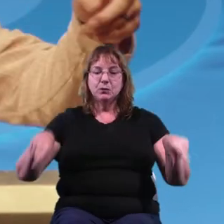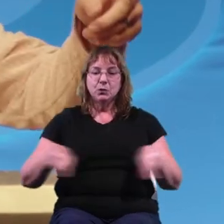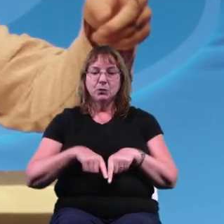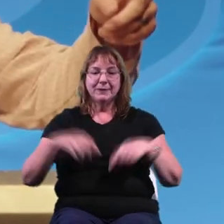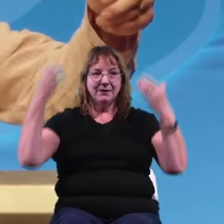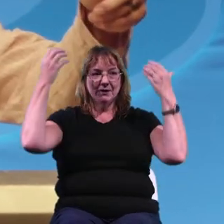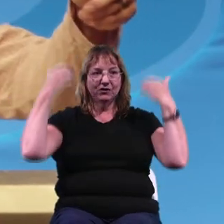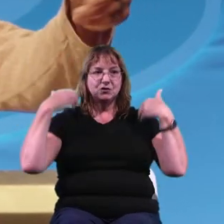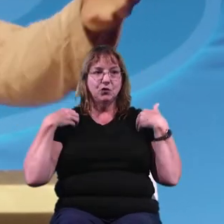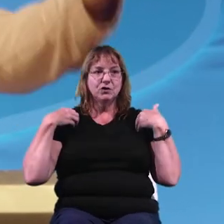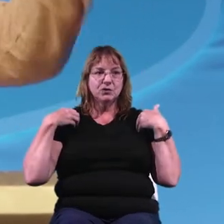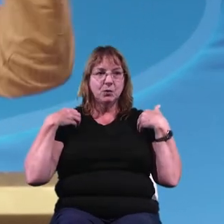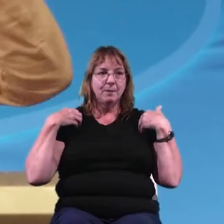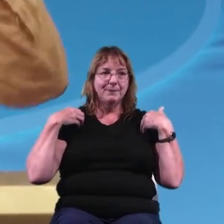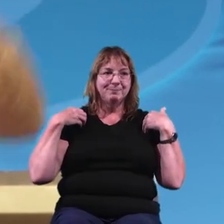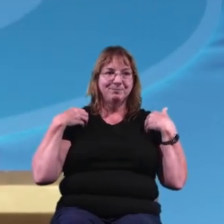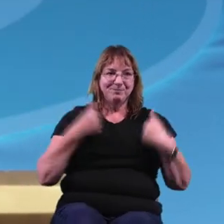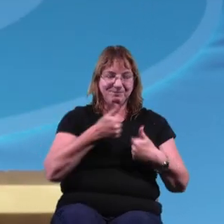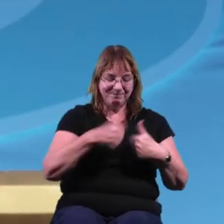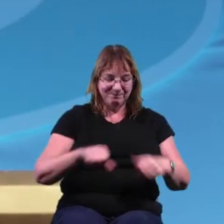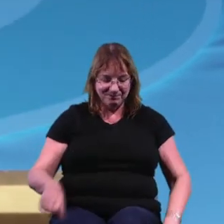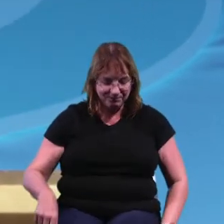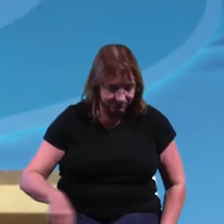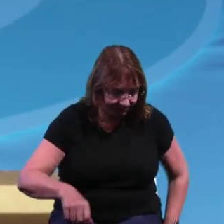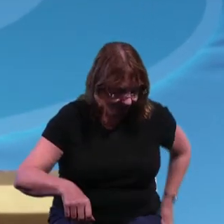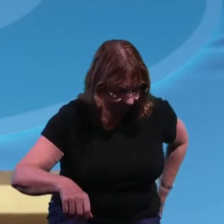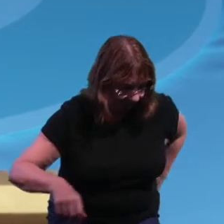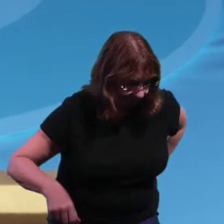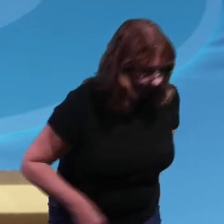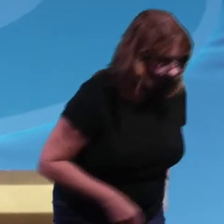But our judgment against God rebounds on